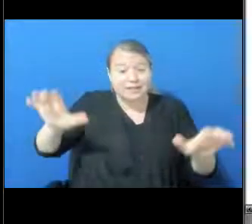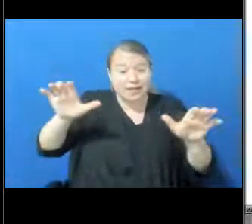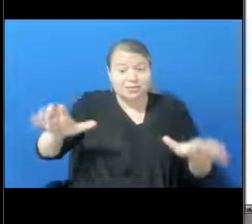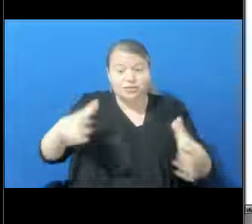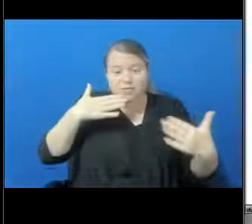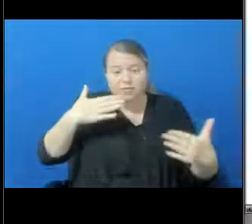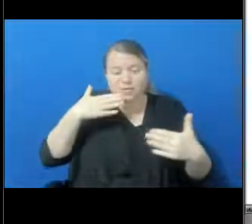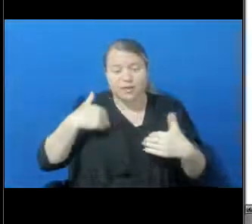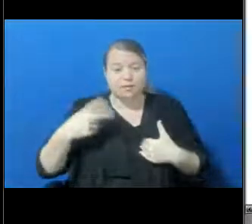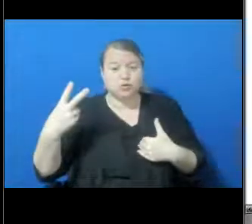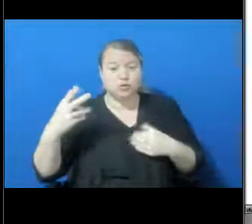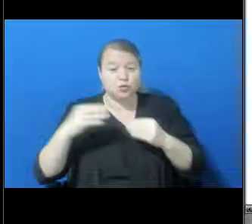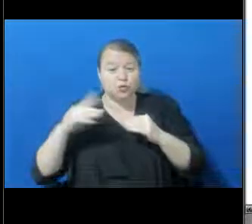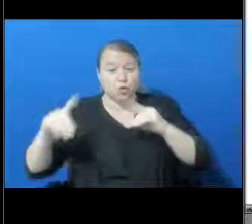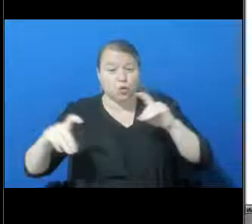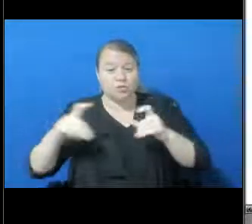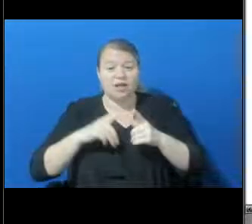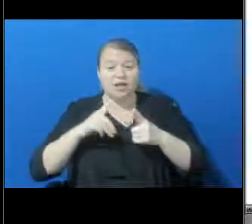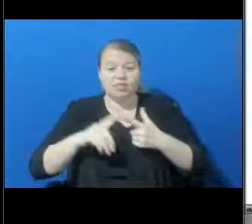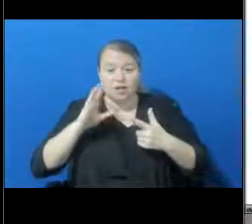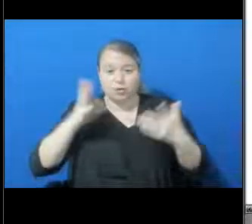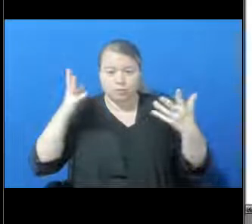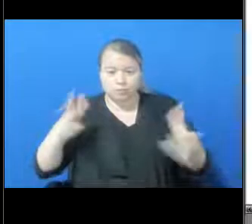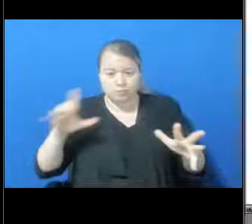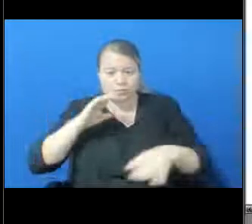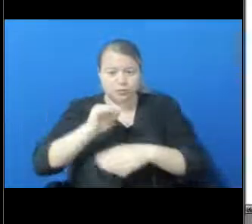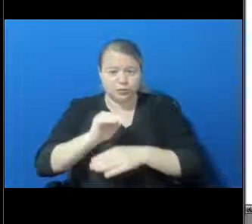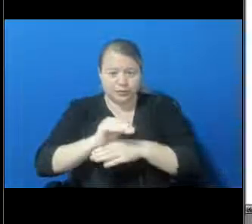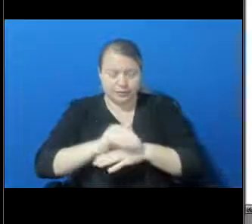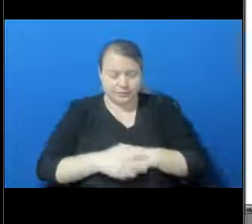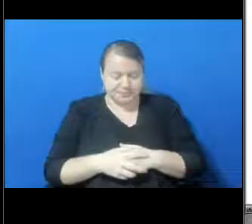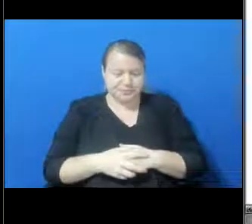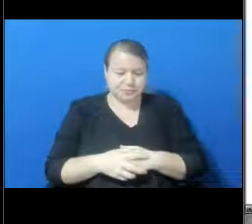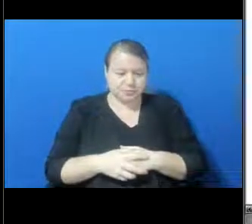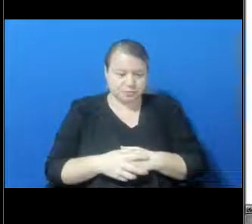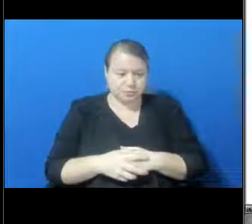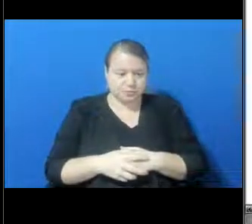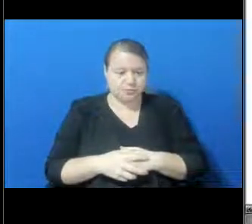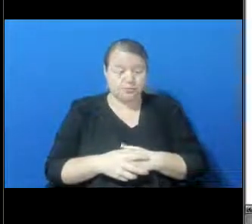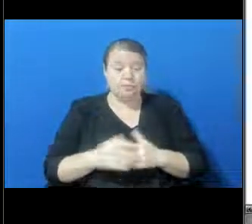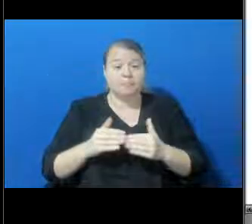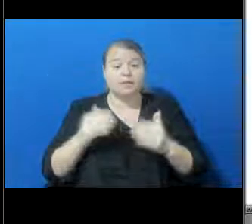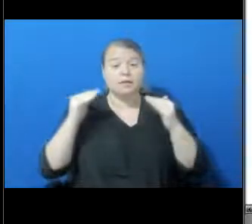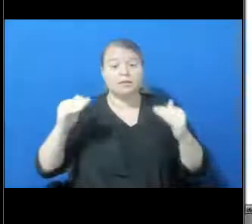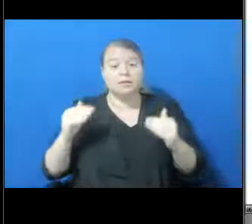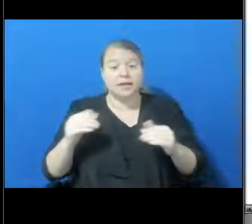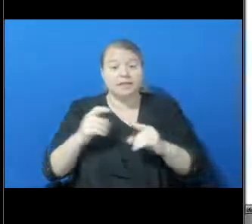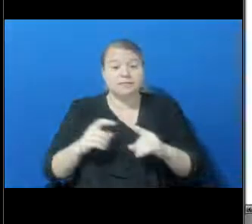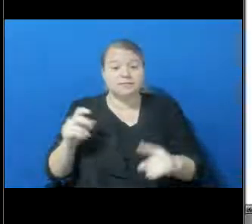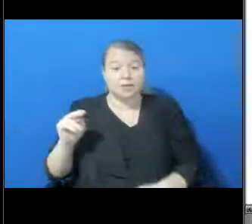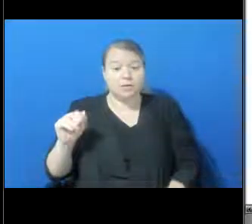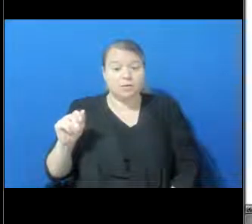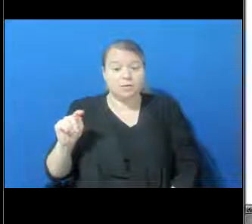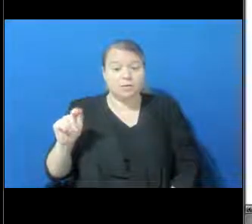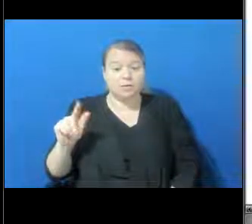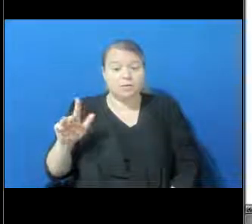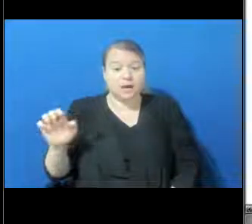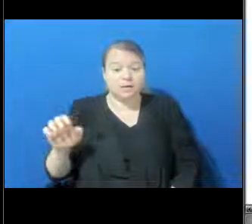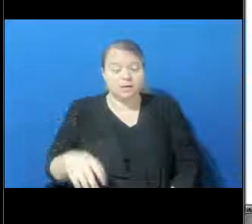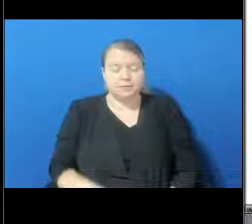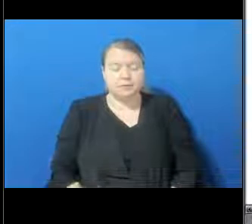We have two more questions and then we're going to wrap it up for tonight. Next one comes from Natalie. She says, does